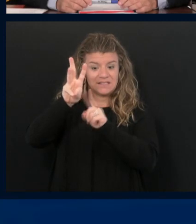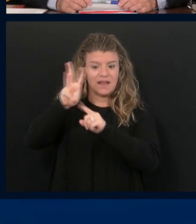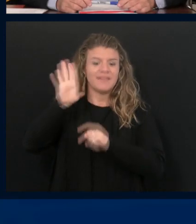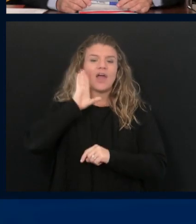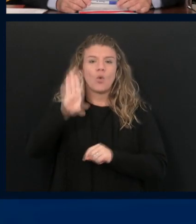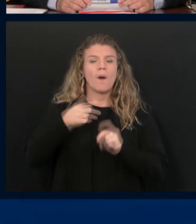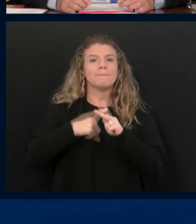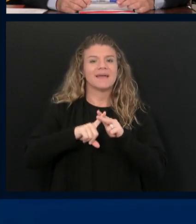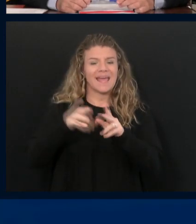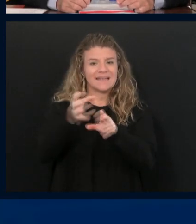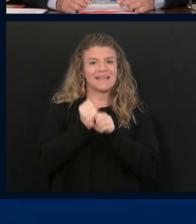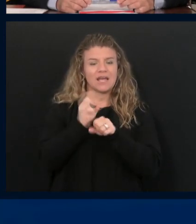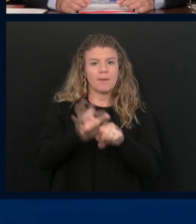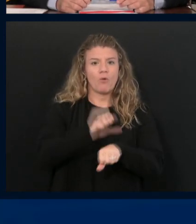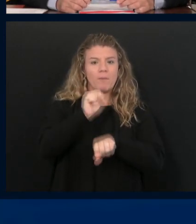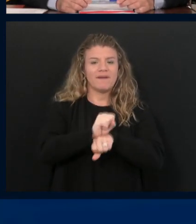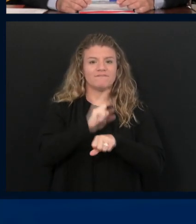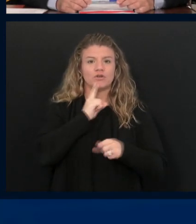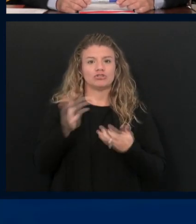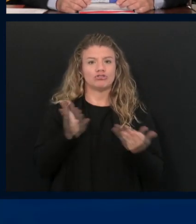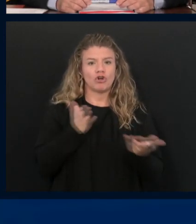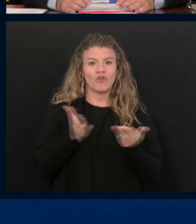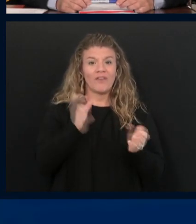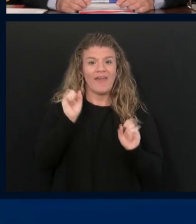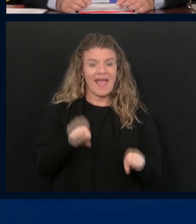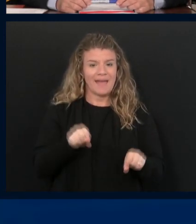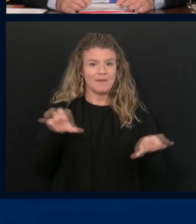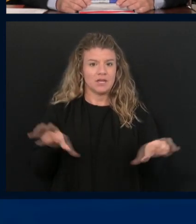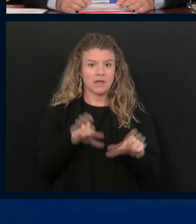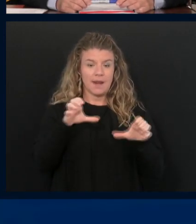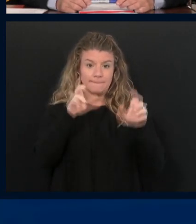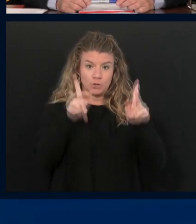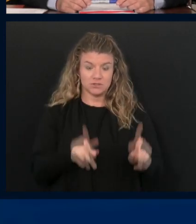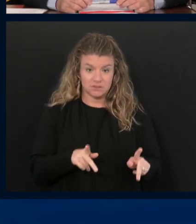taking appointments for services that can be done in person.